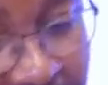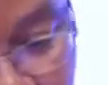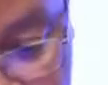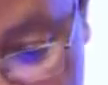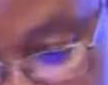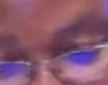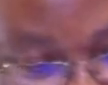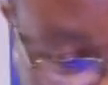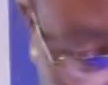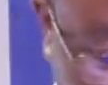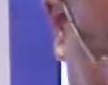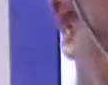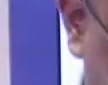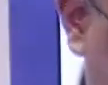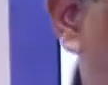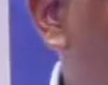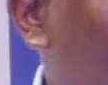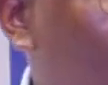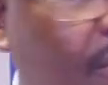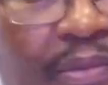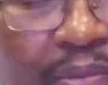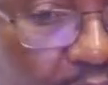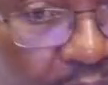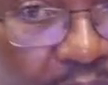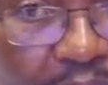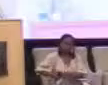then the young man over there.